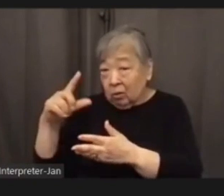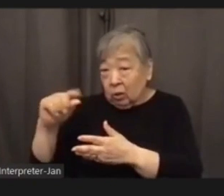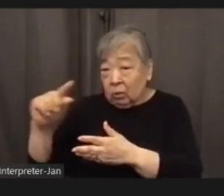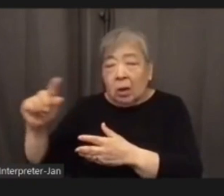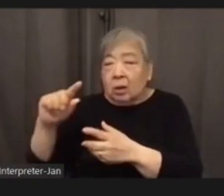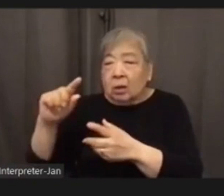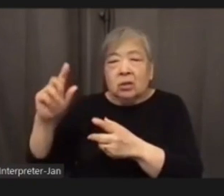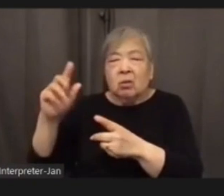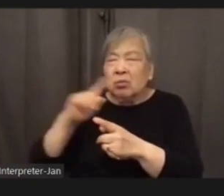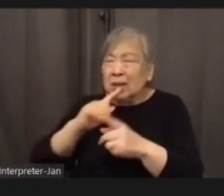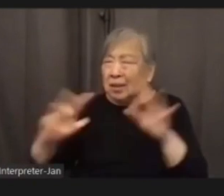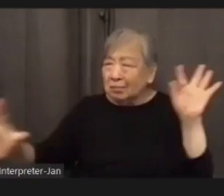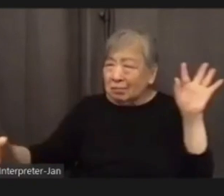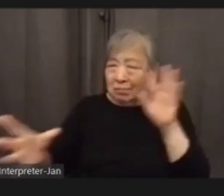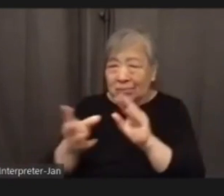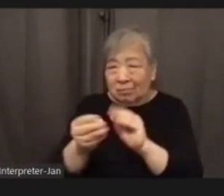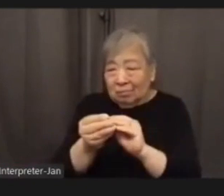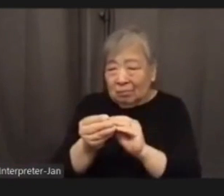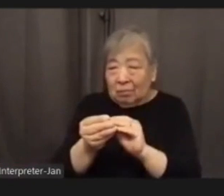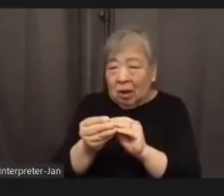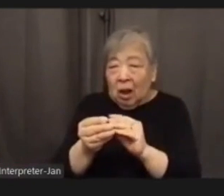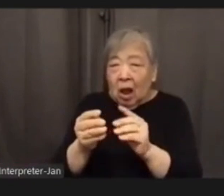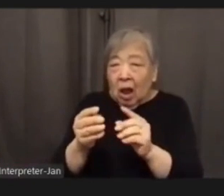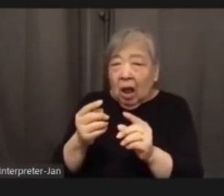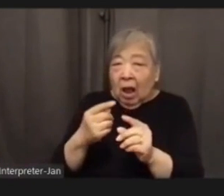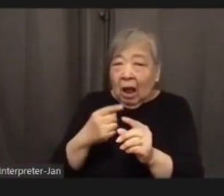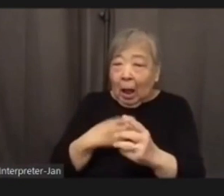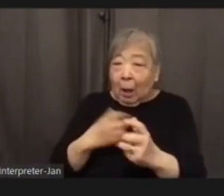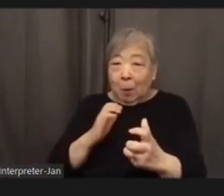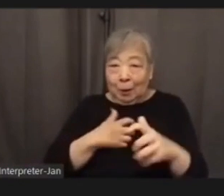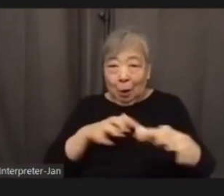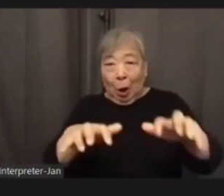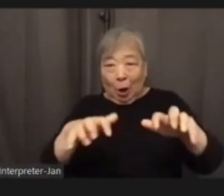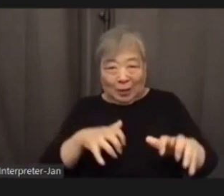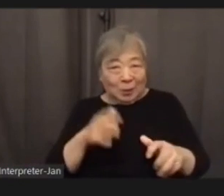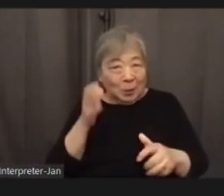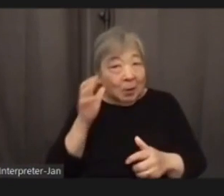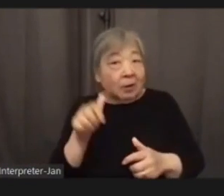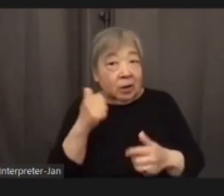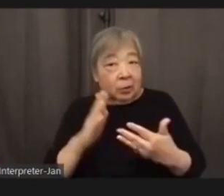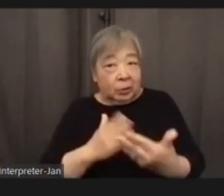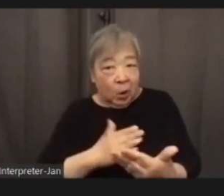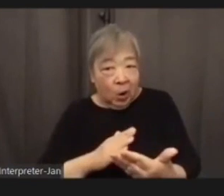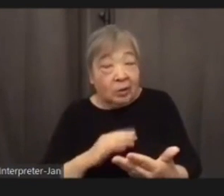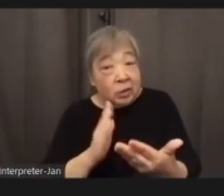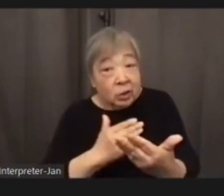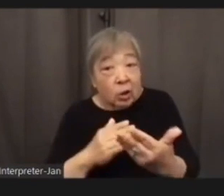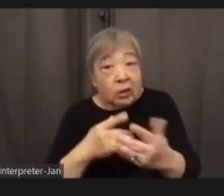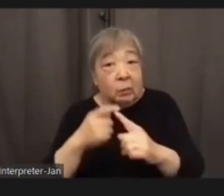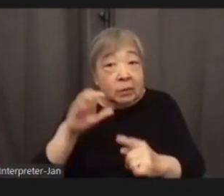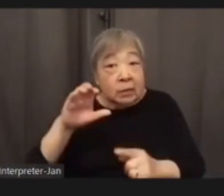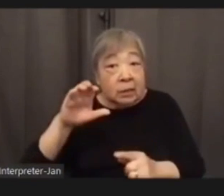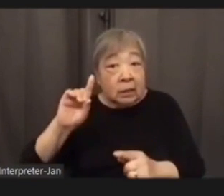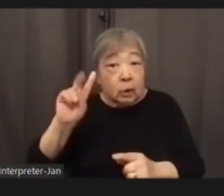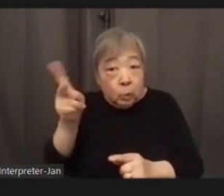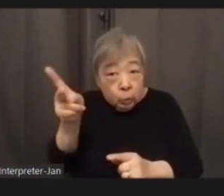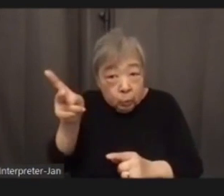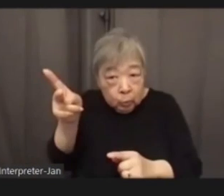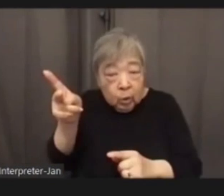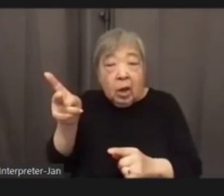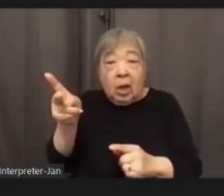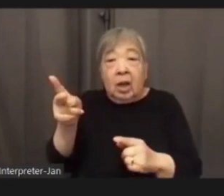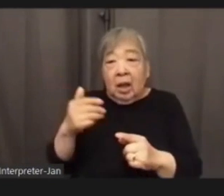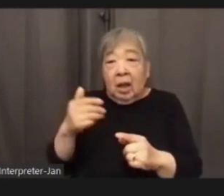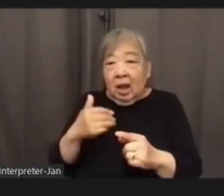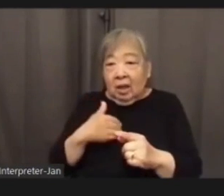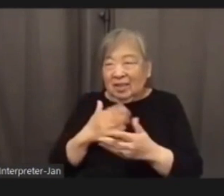work to date, to all intents and purposes. I want our audience to hear another song. I want them to hear a song from the CD 2, which contains a